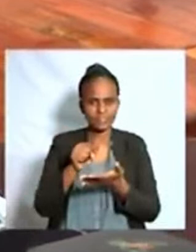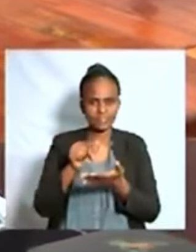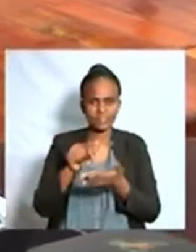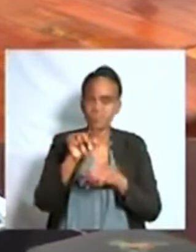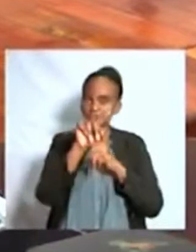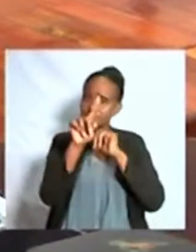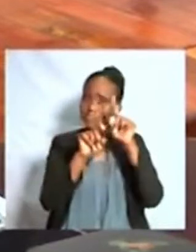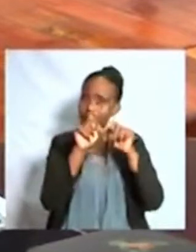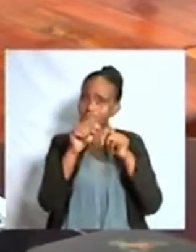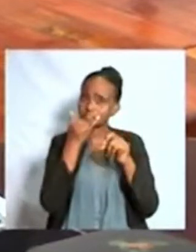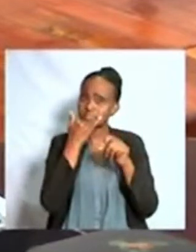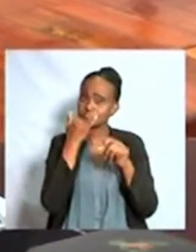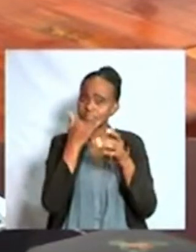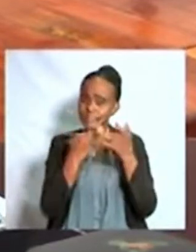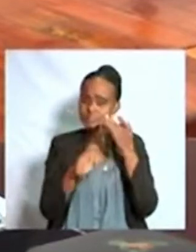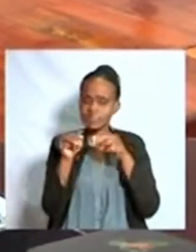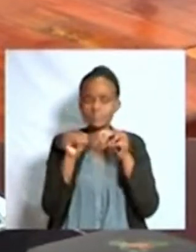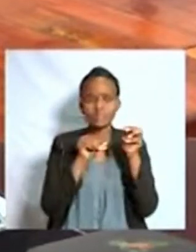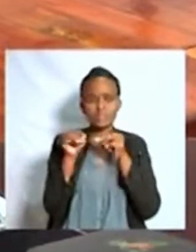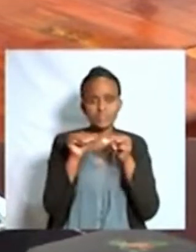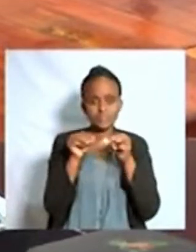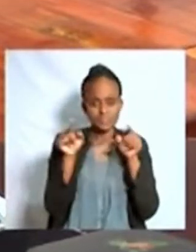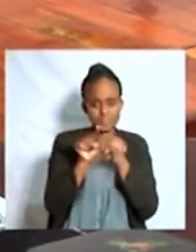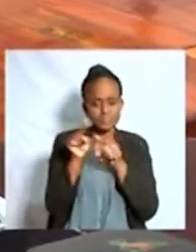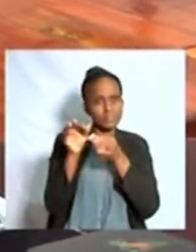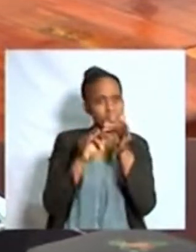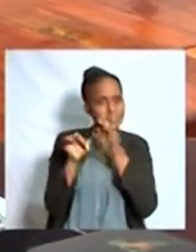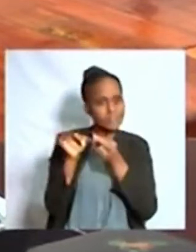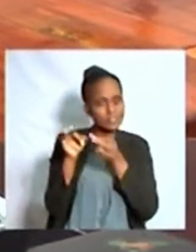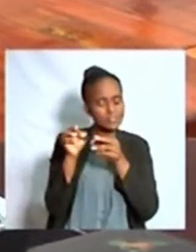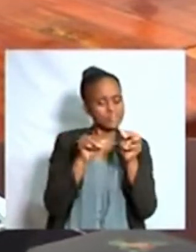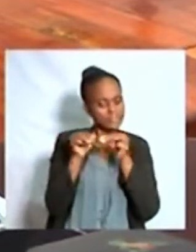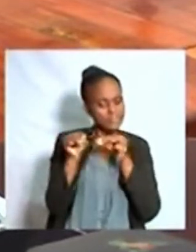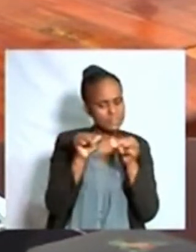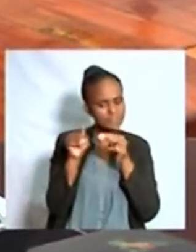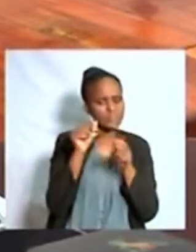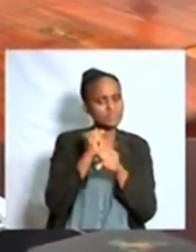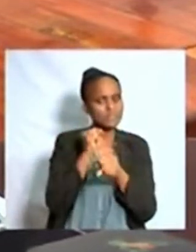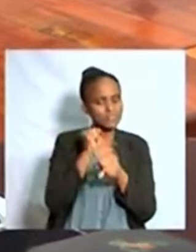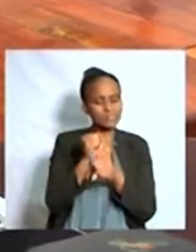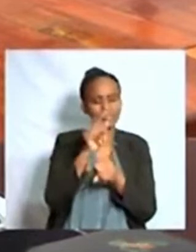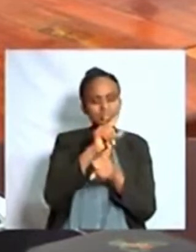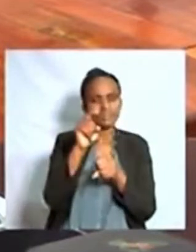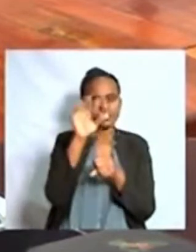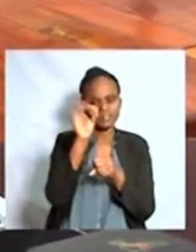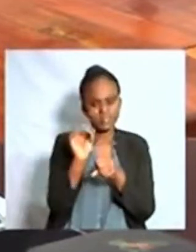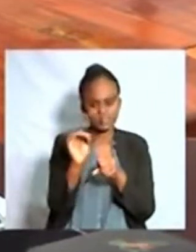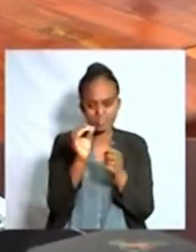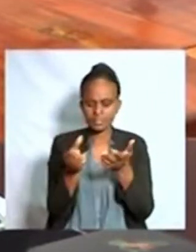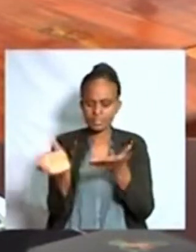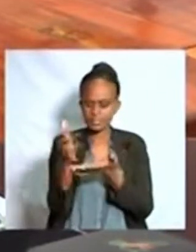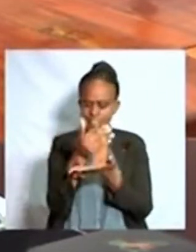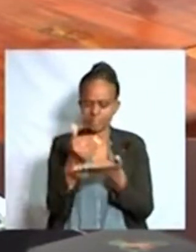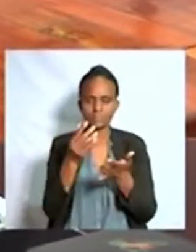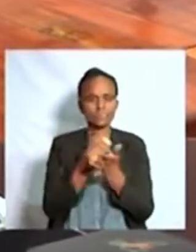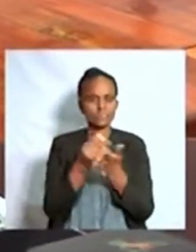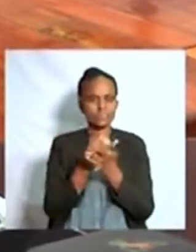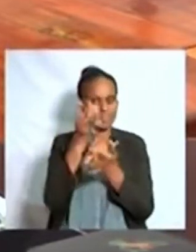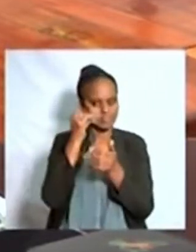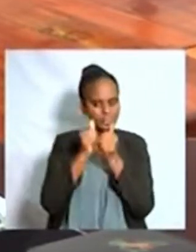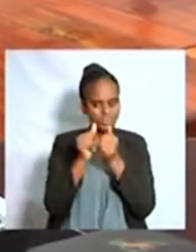query. Our management wishes to state that it did not manage to operate at 100% collection efficiency due